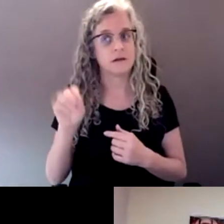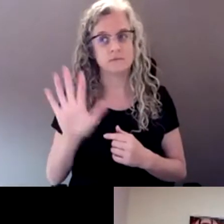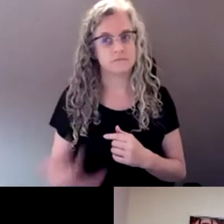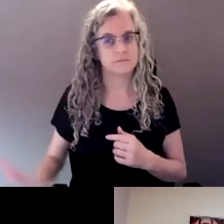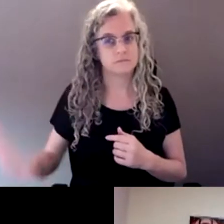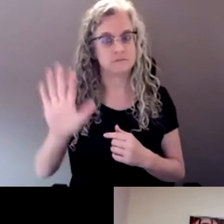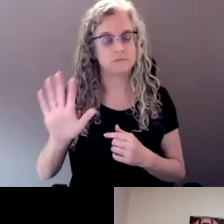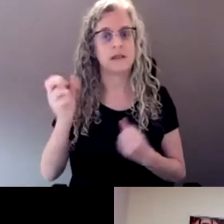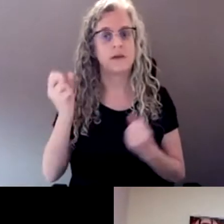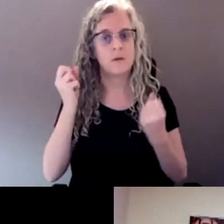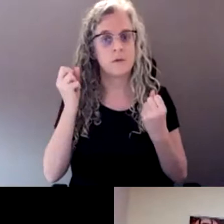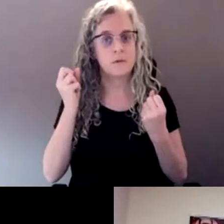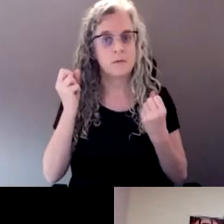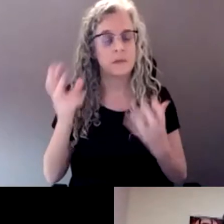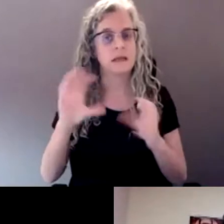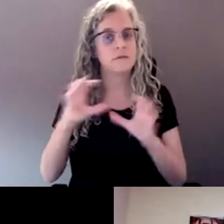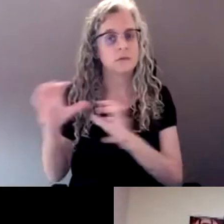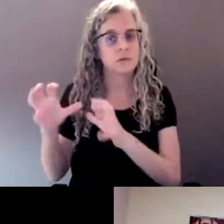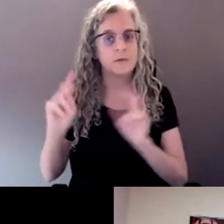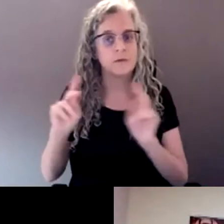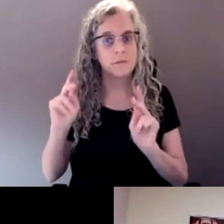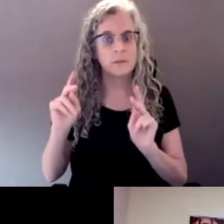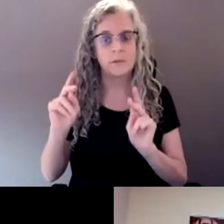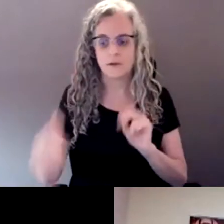there were many peoples, beginning